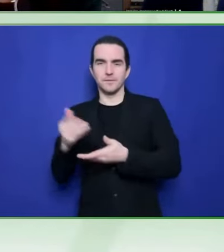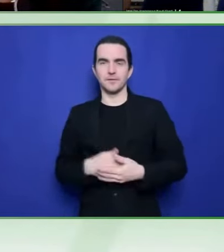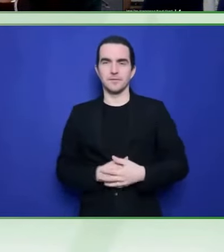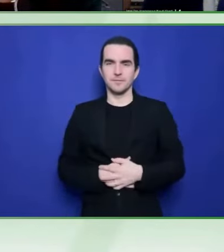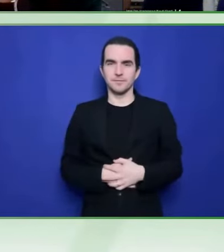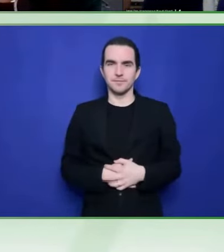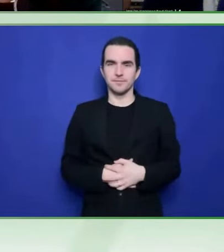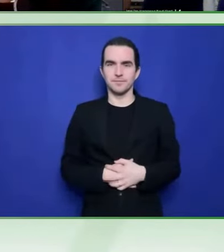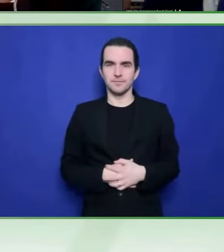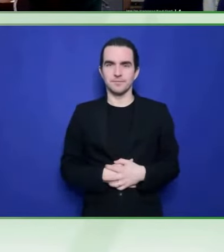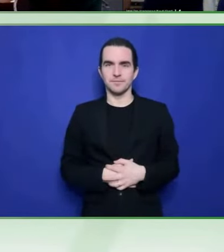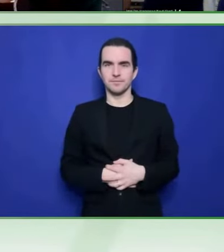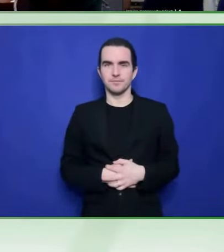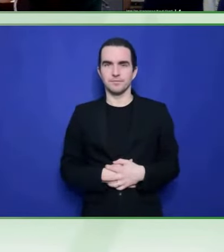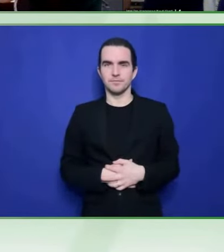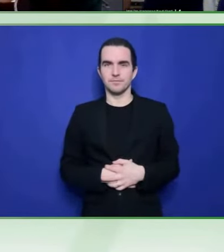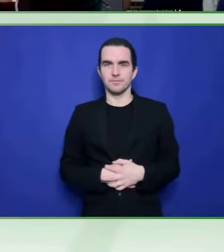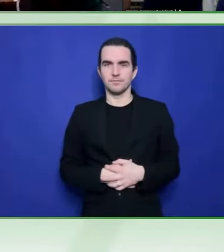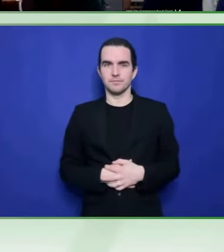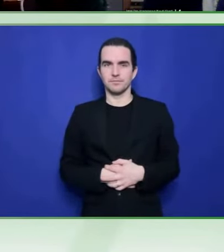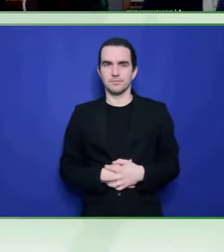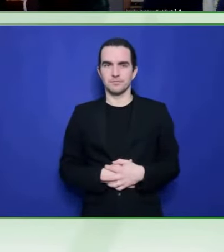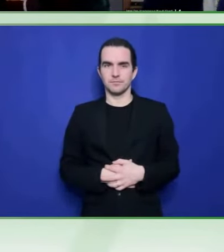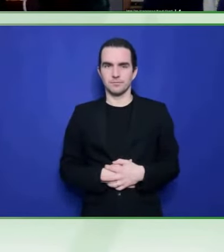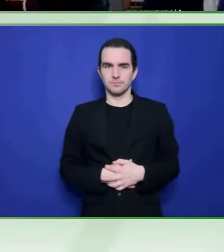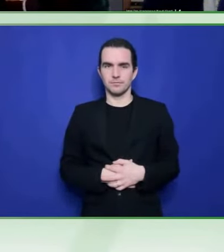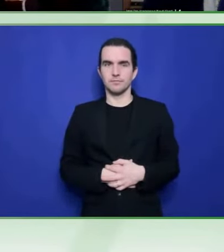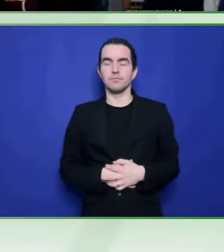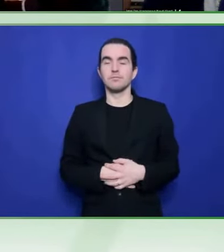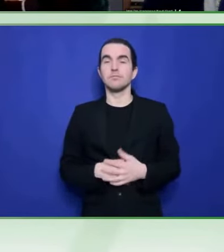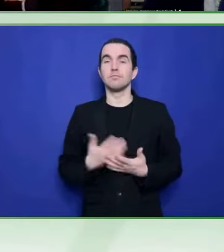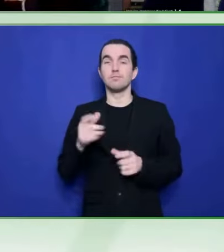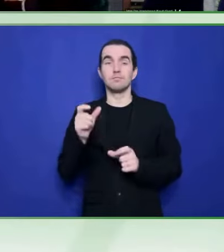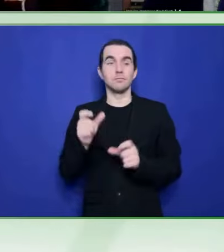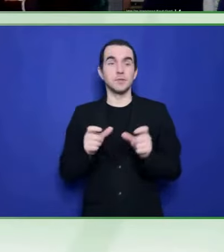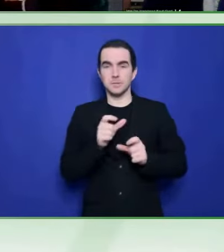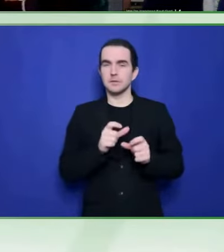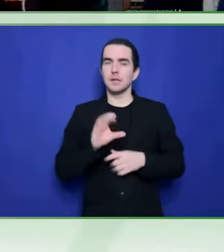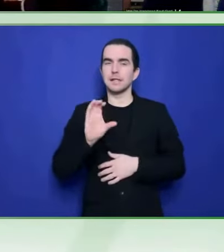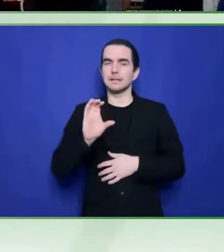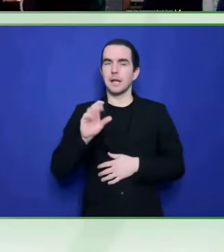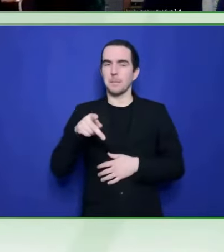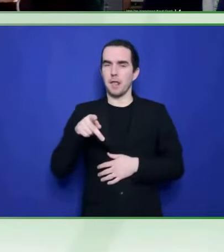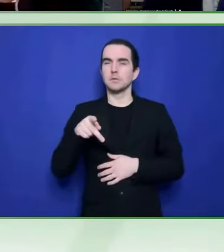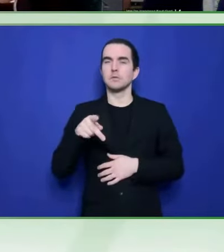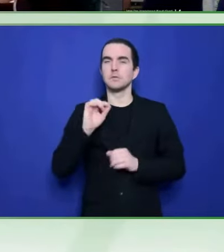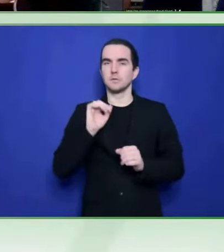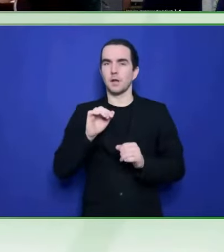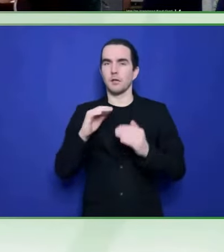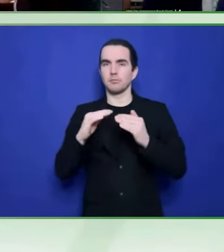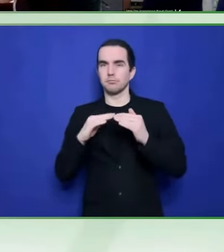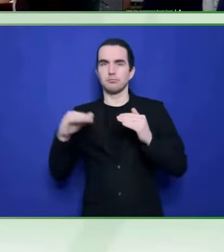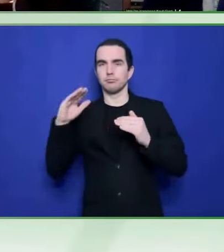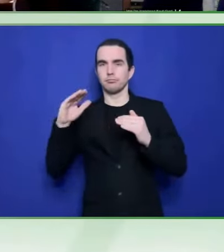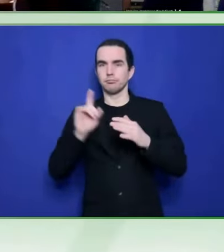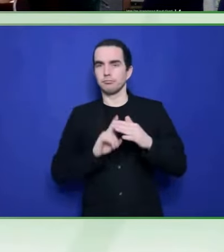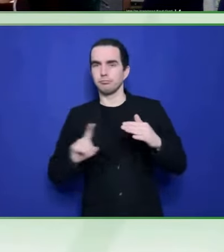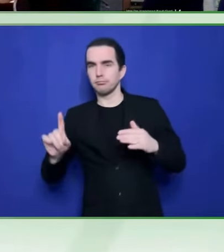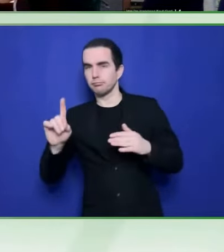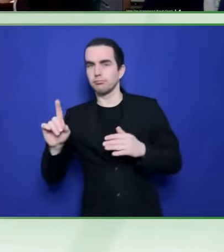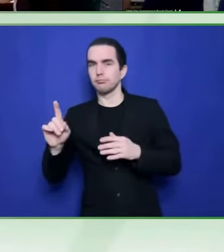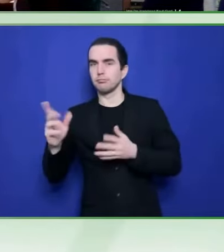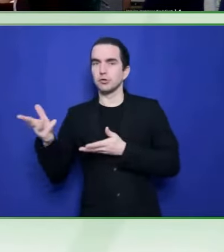Video call center with sign language. The woman with the black jacket says, "I want to have proper information."